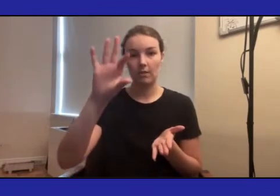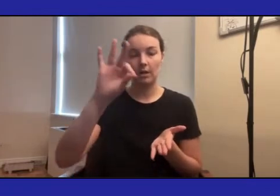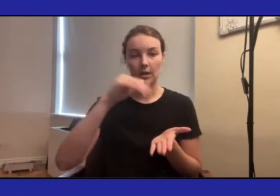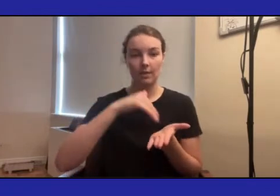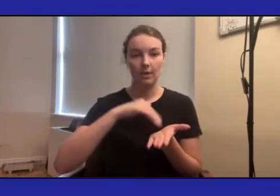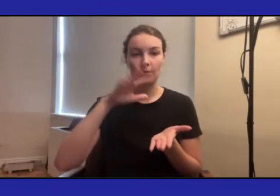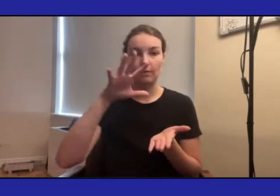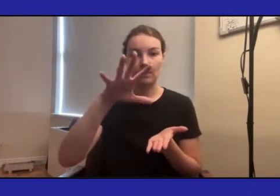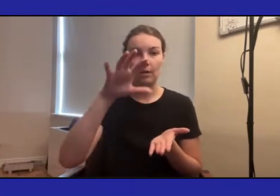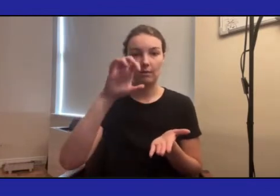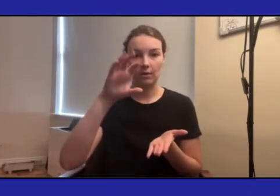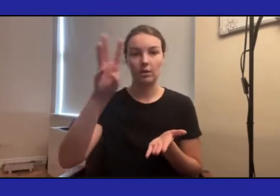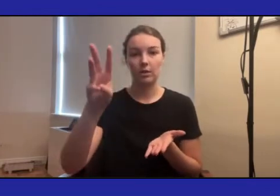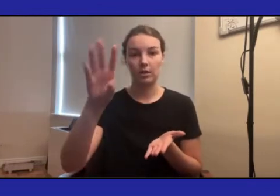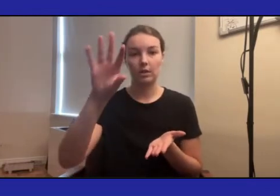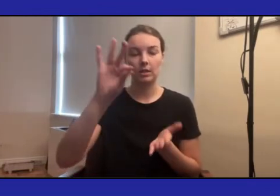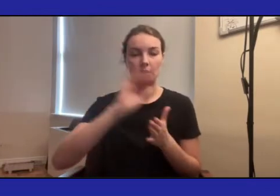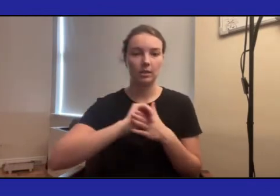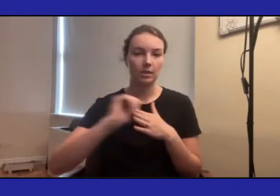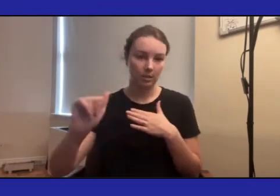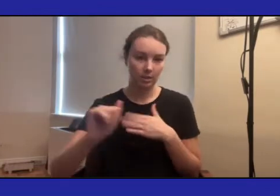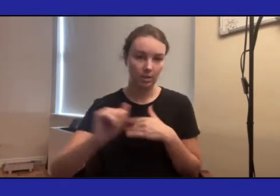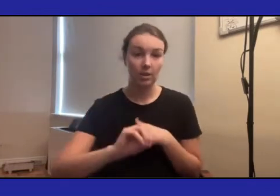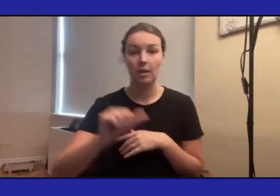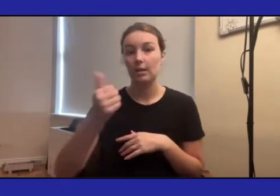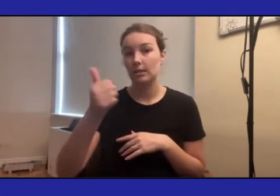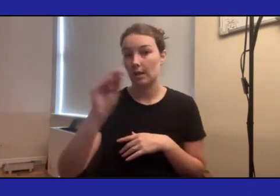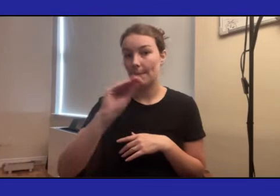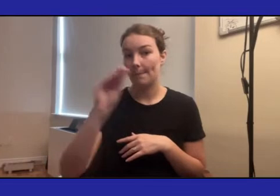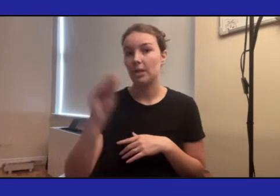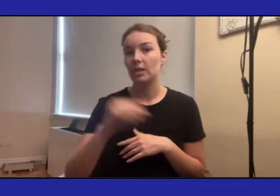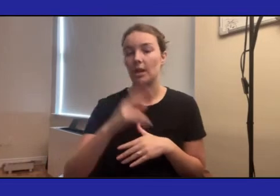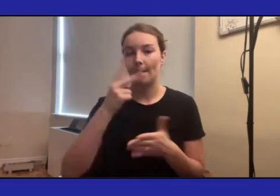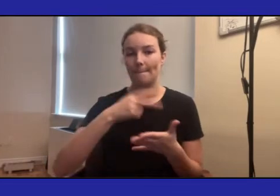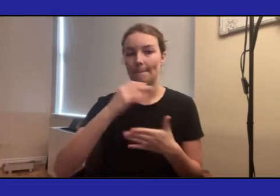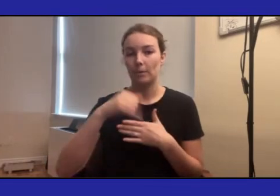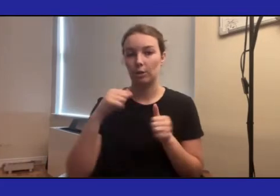$12,779,569. We're looking for a 10% project contingency at